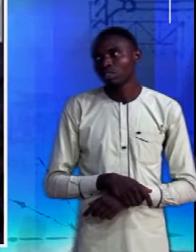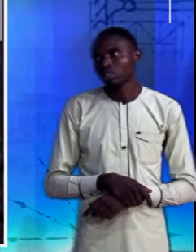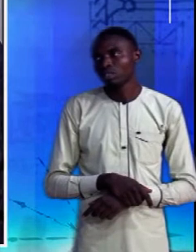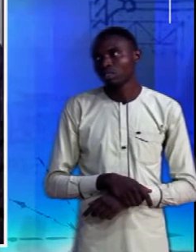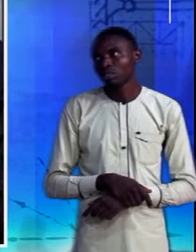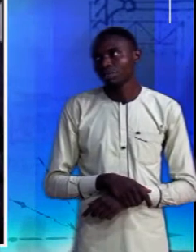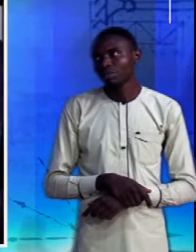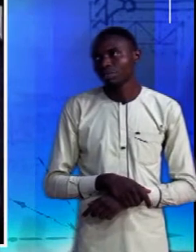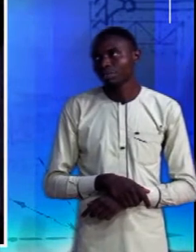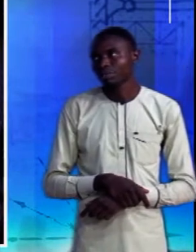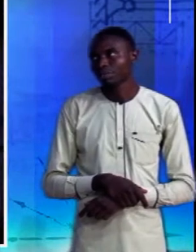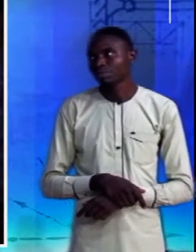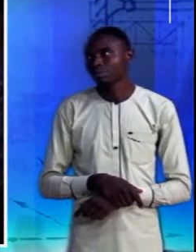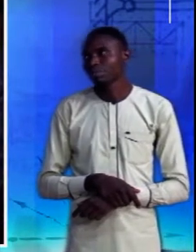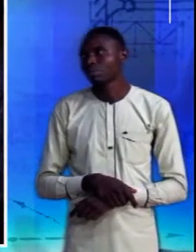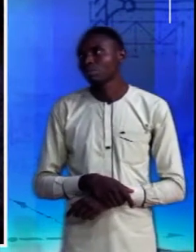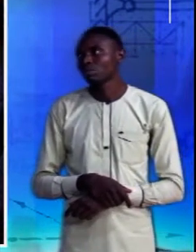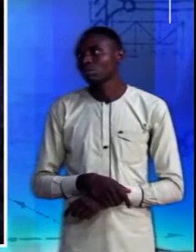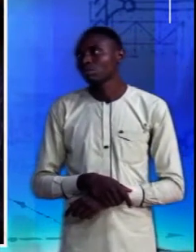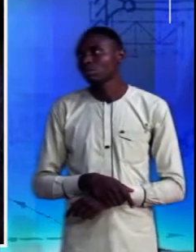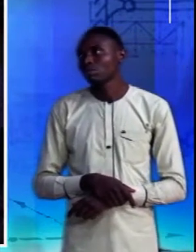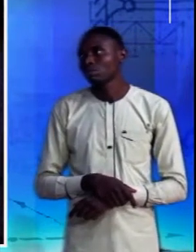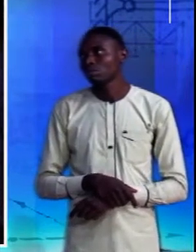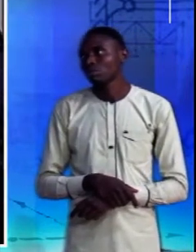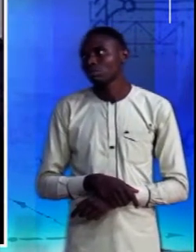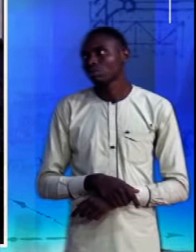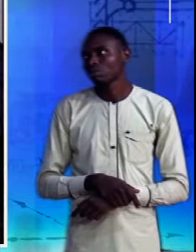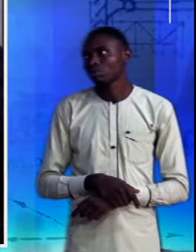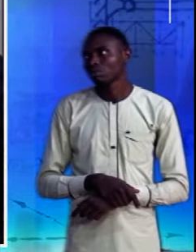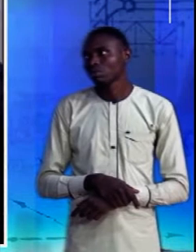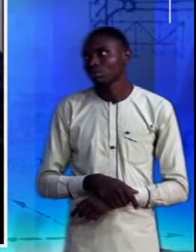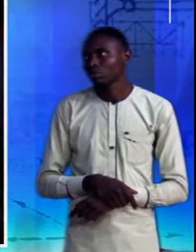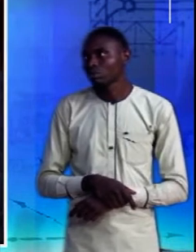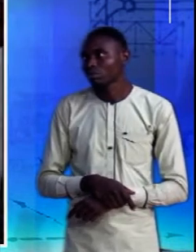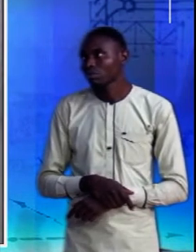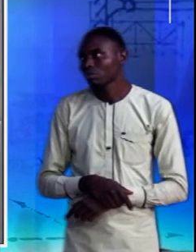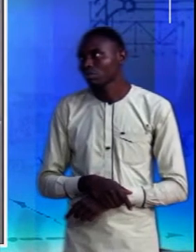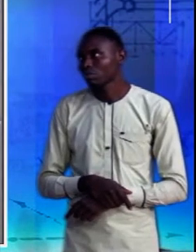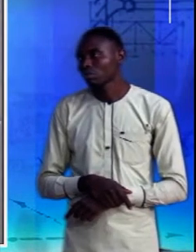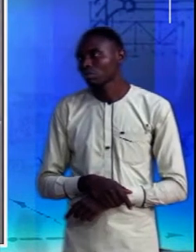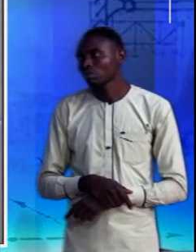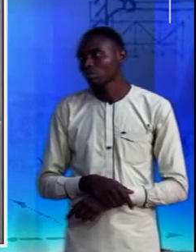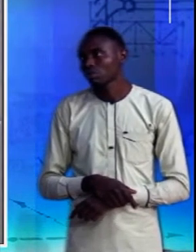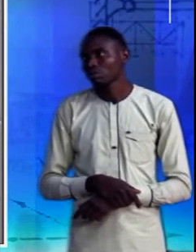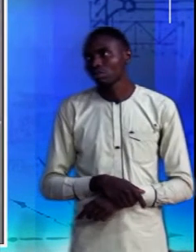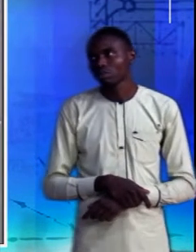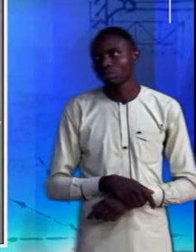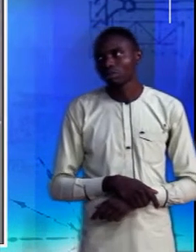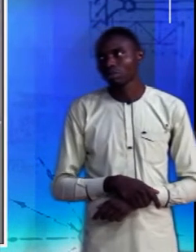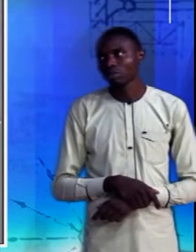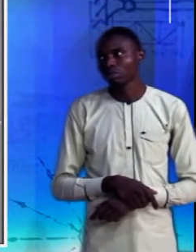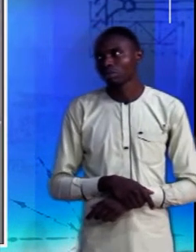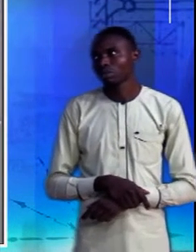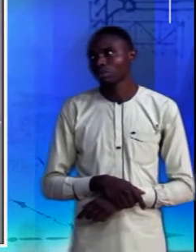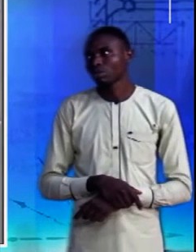3,120 seconds in what? In 52 minutes. This is our example 1. Example 2.